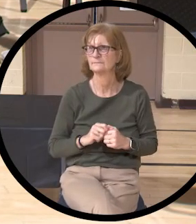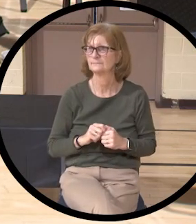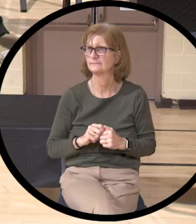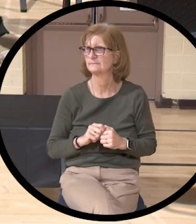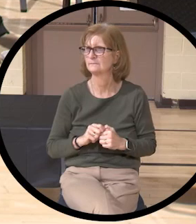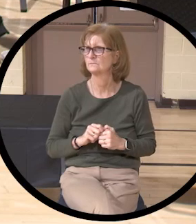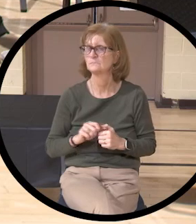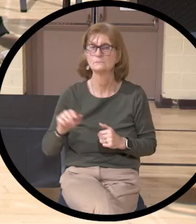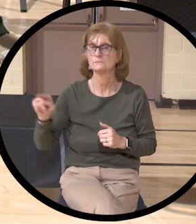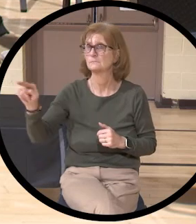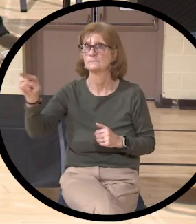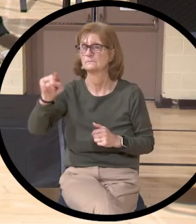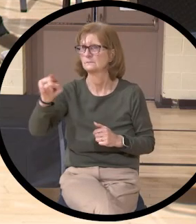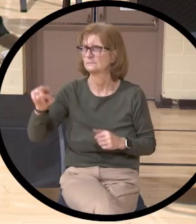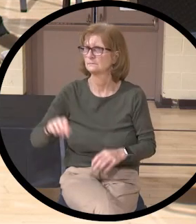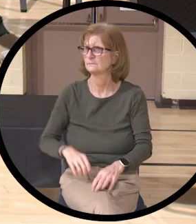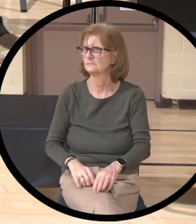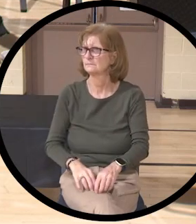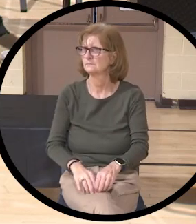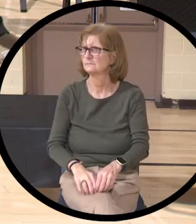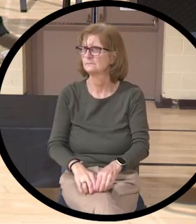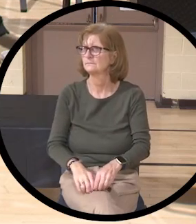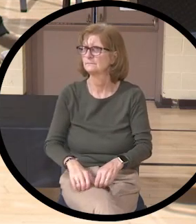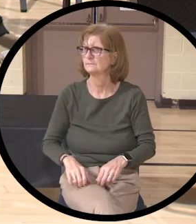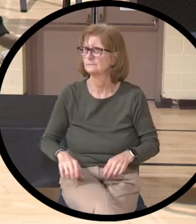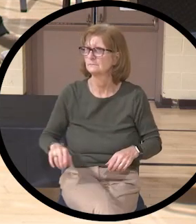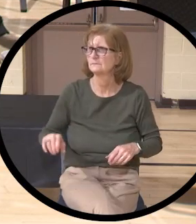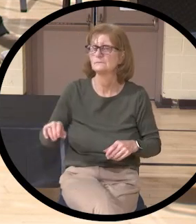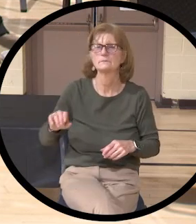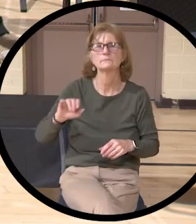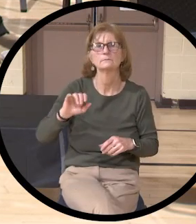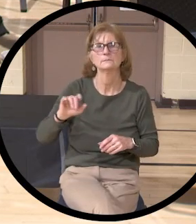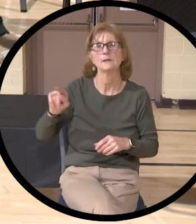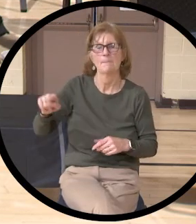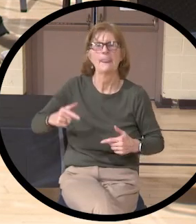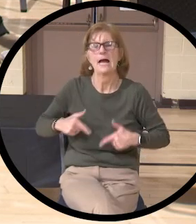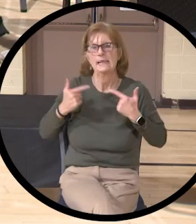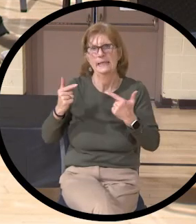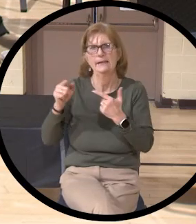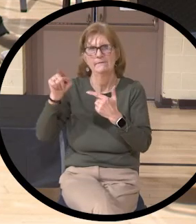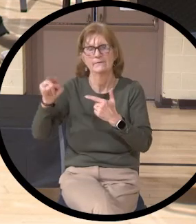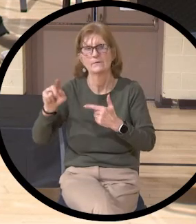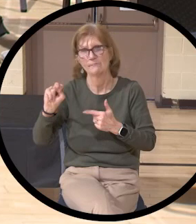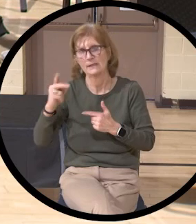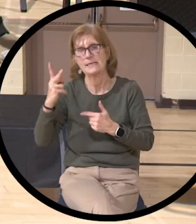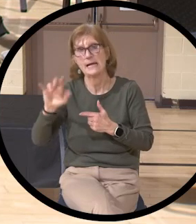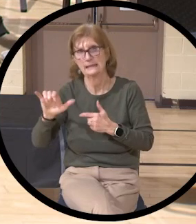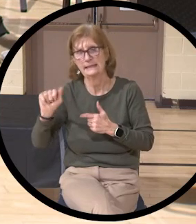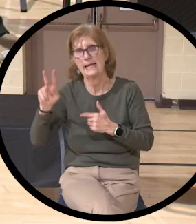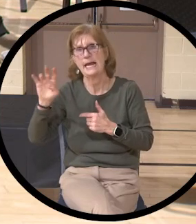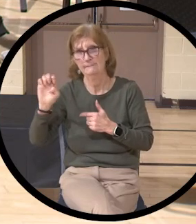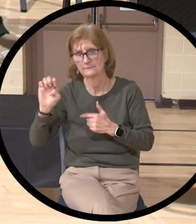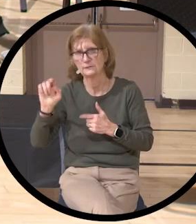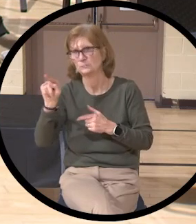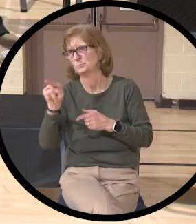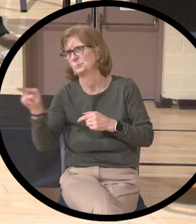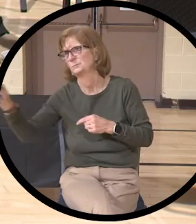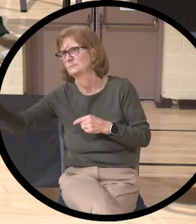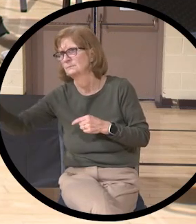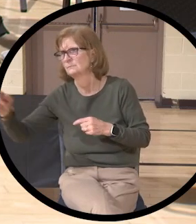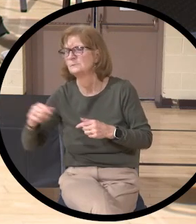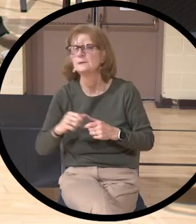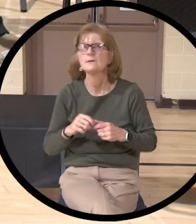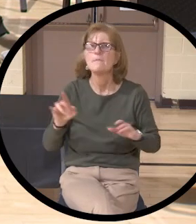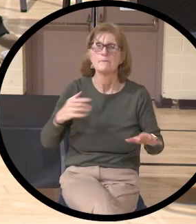All right, I think there was a question over here. My name is Jason. I live on Negley Avenue in East Liberty, and